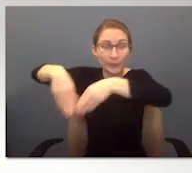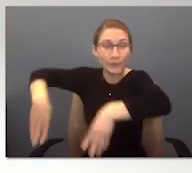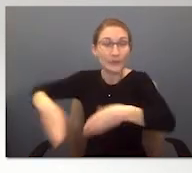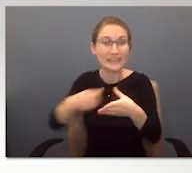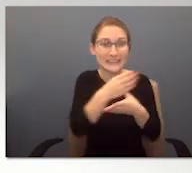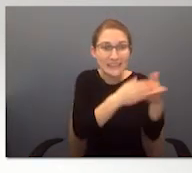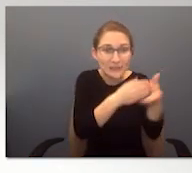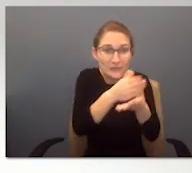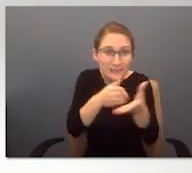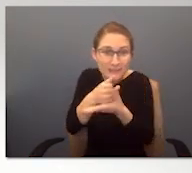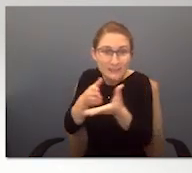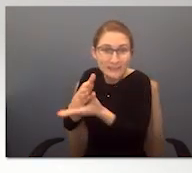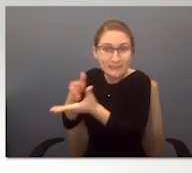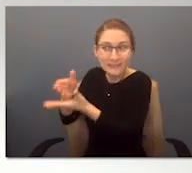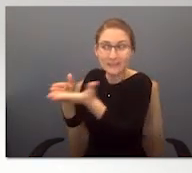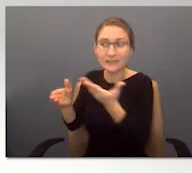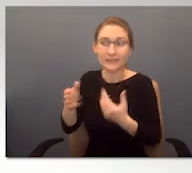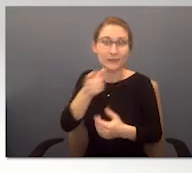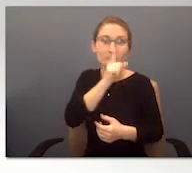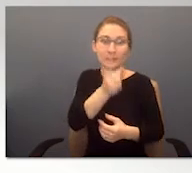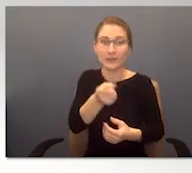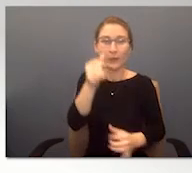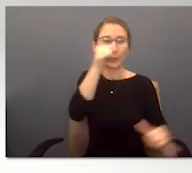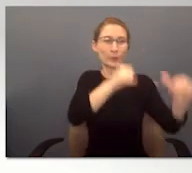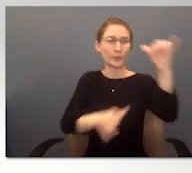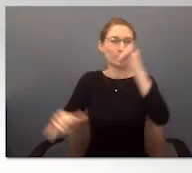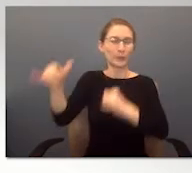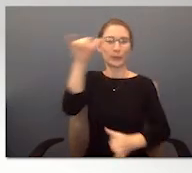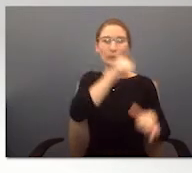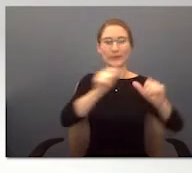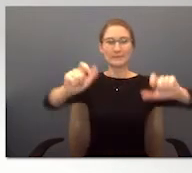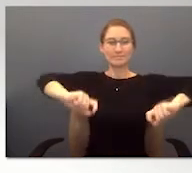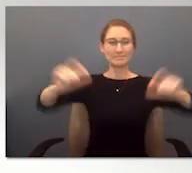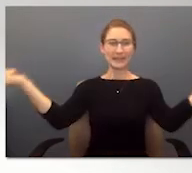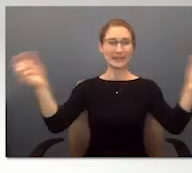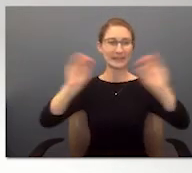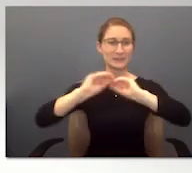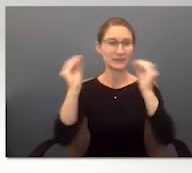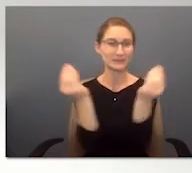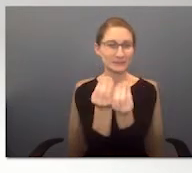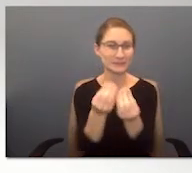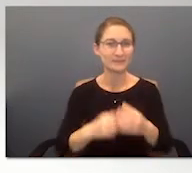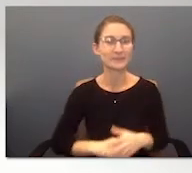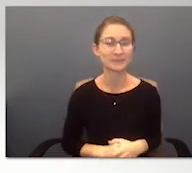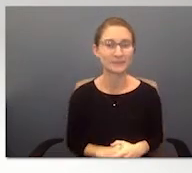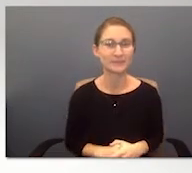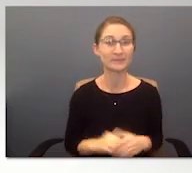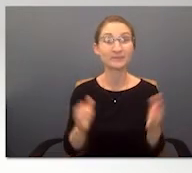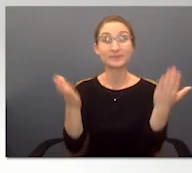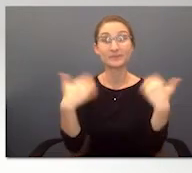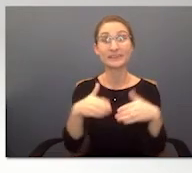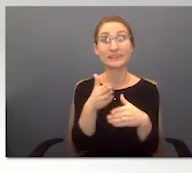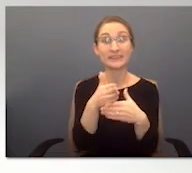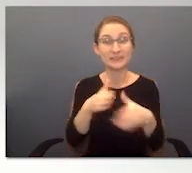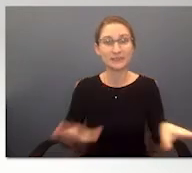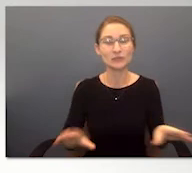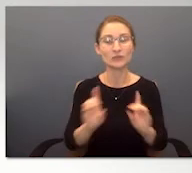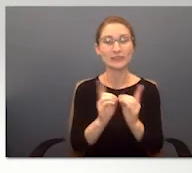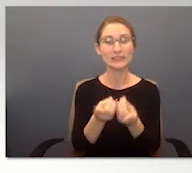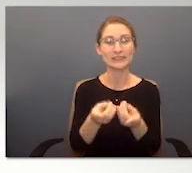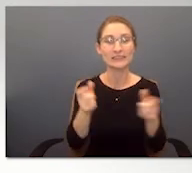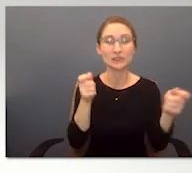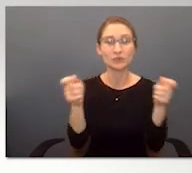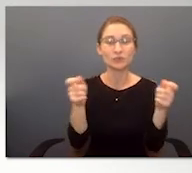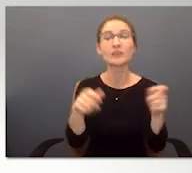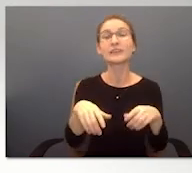to emphasize the massive structure that is the Florida Department of Health. Division of Disease Control. This comprises